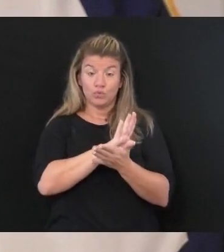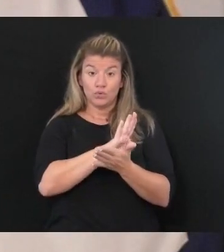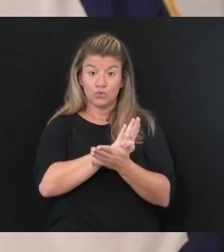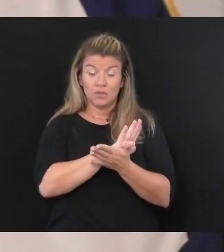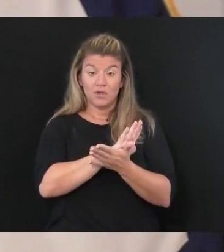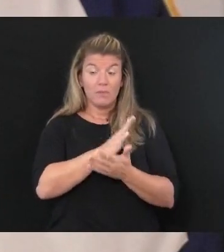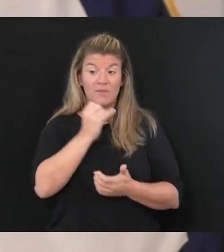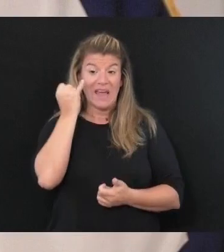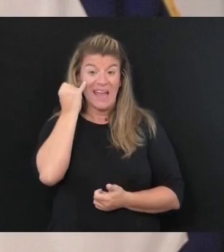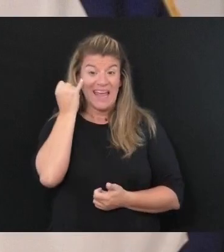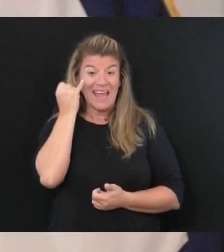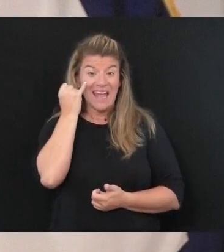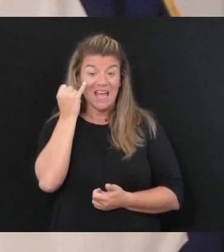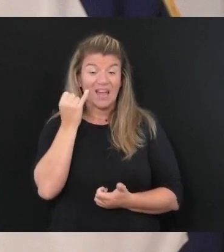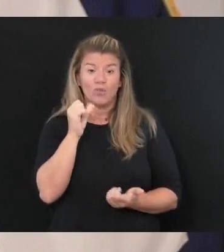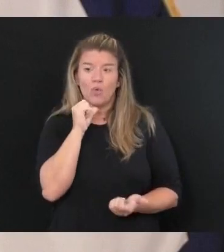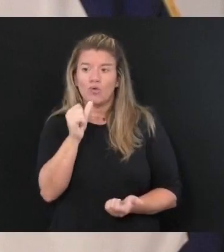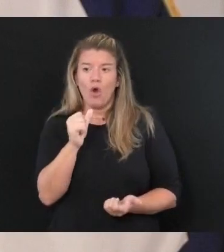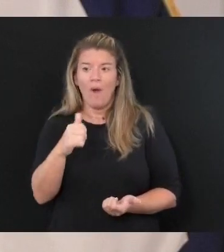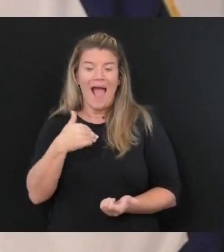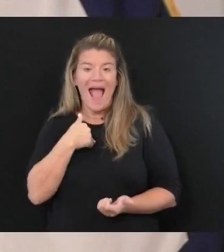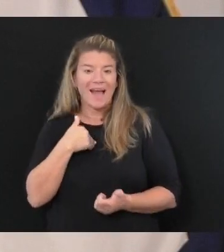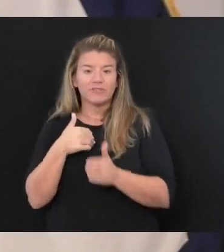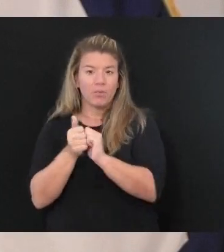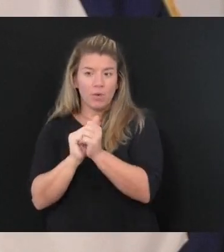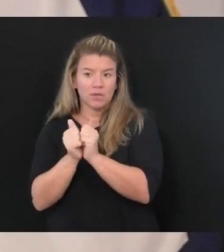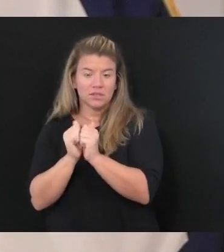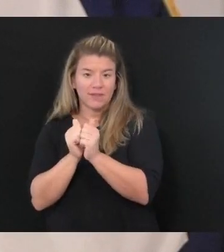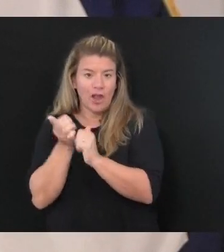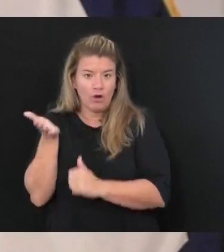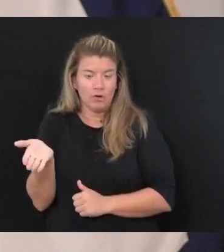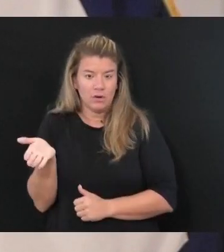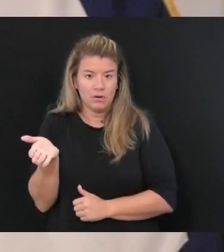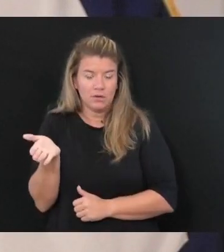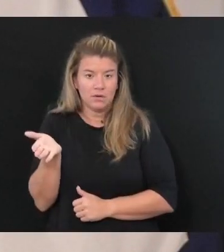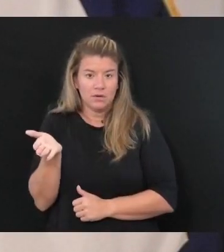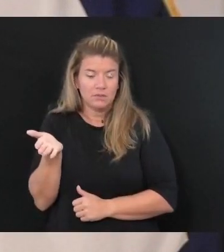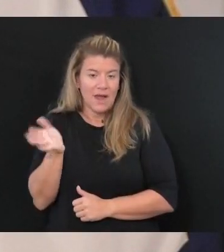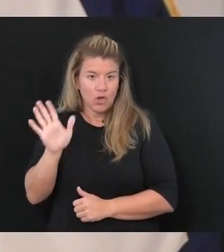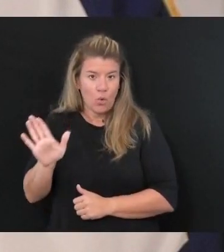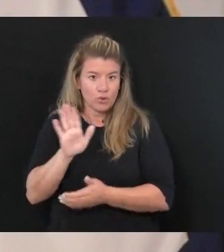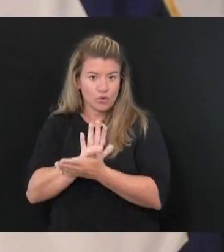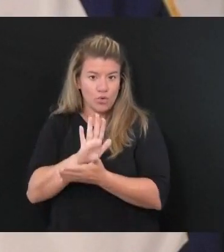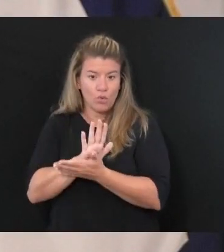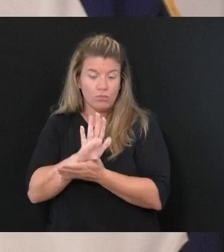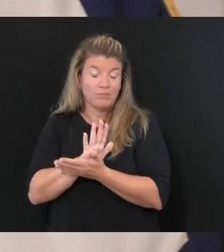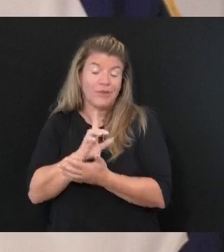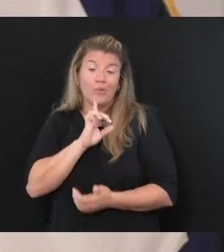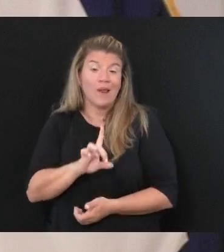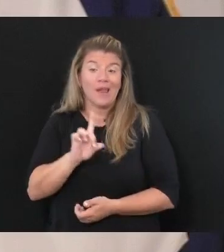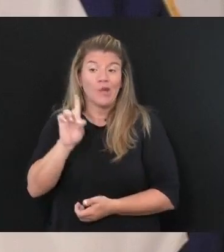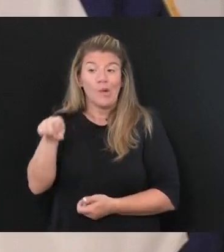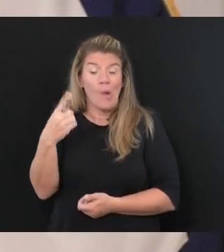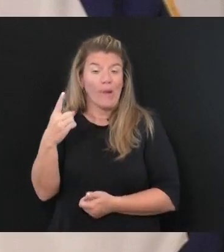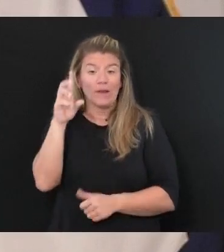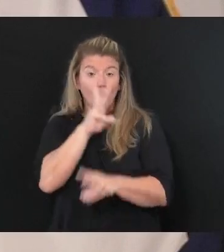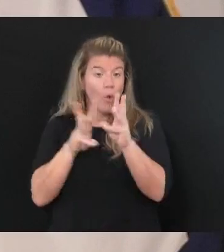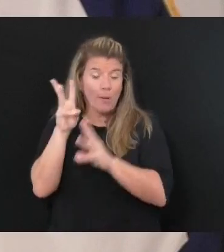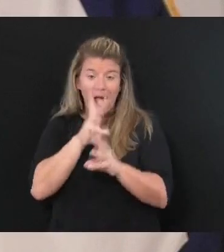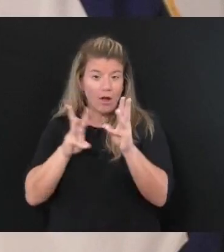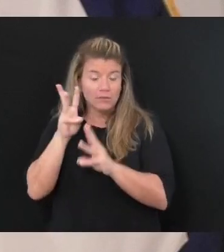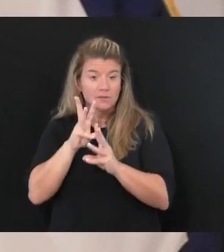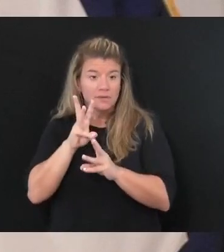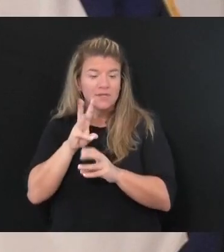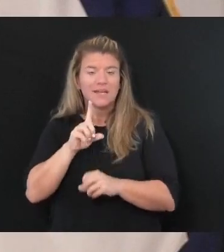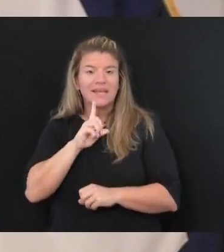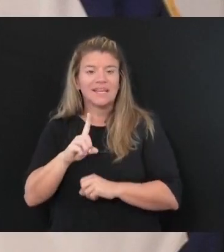basically, if you do not have athletics there, at a school, then all you really need to be concerned about is